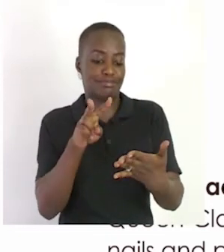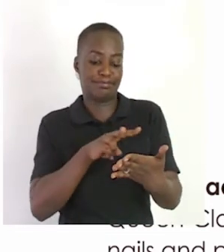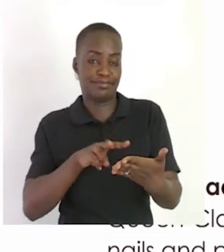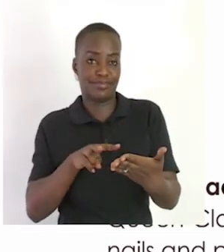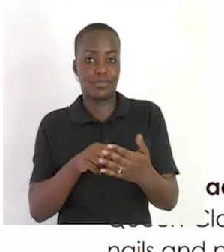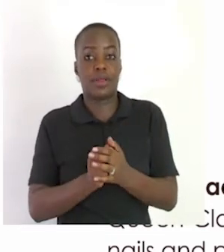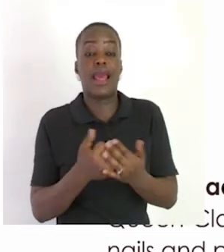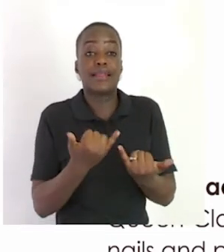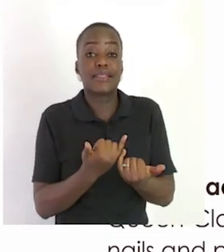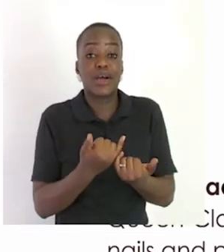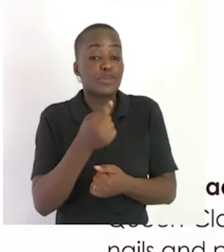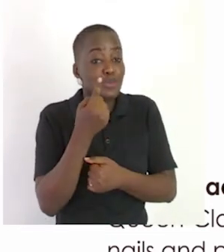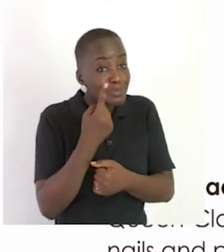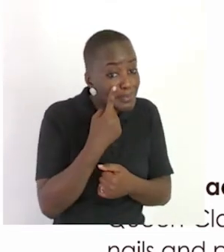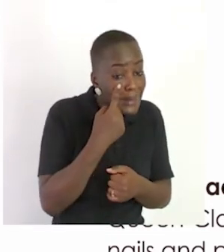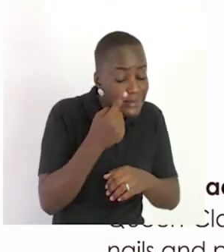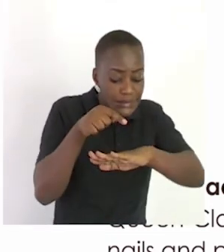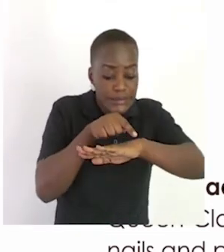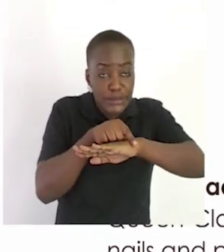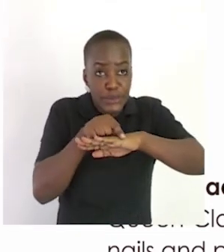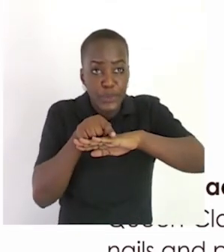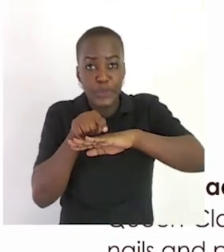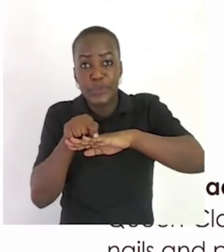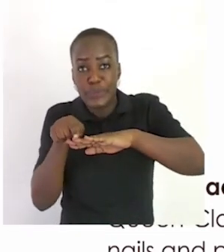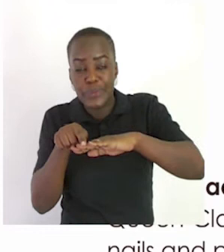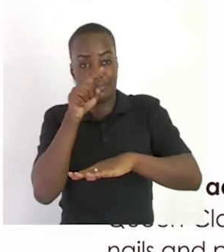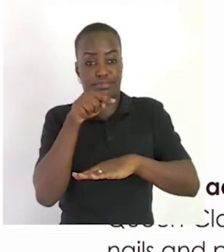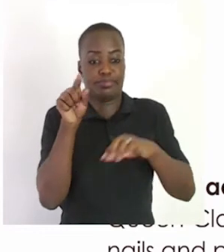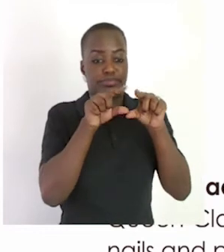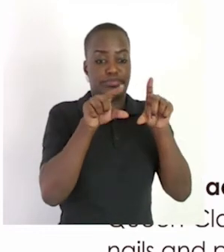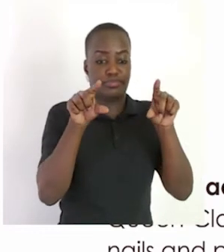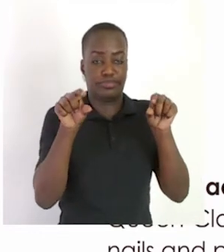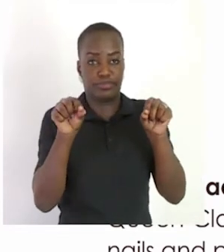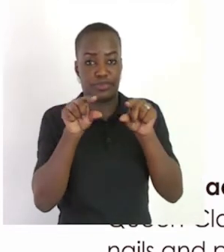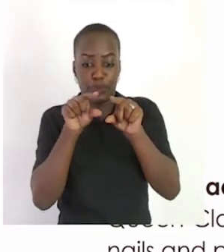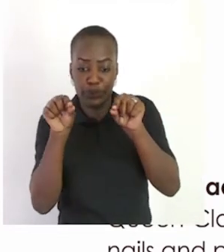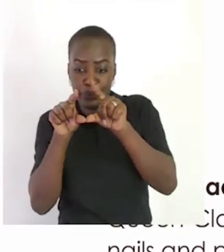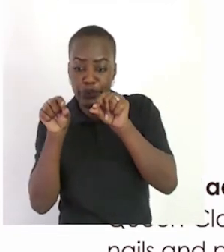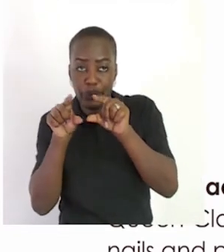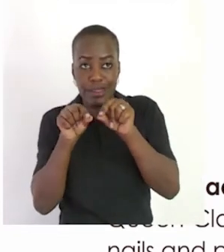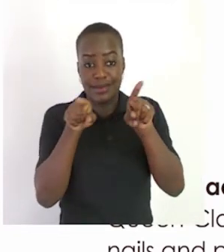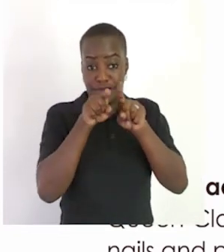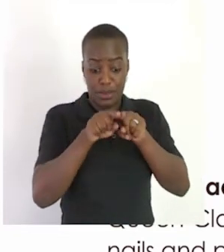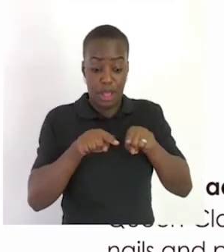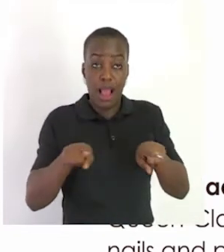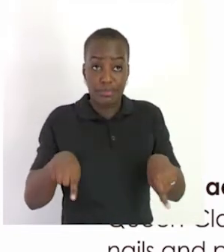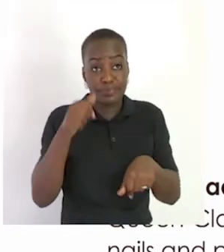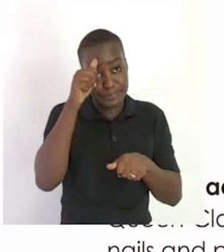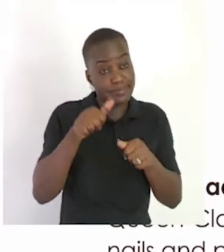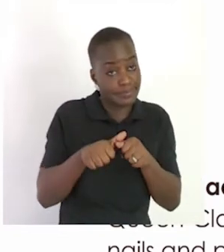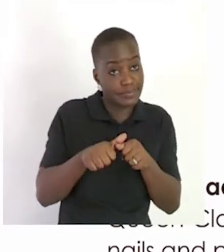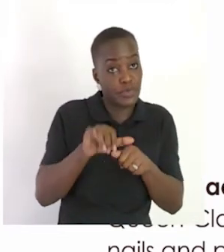time checking that you have underlined the correct words in the passage. Remember which words you're looking